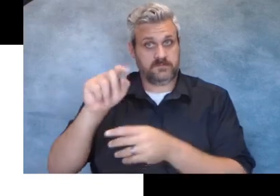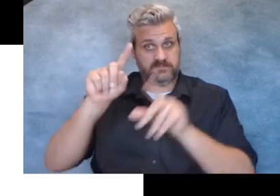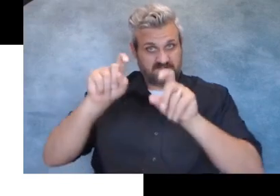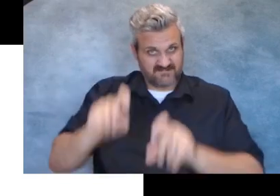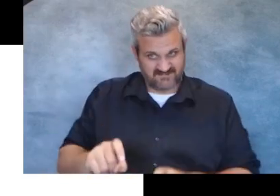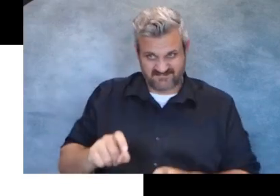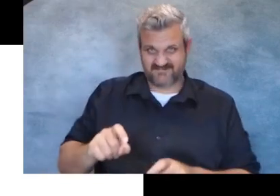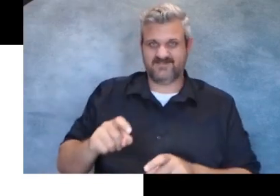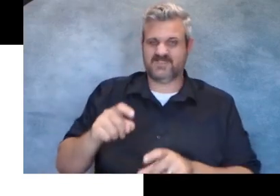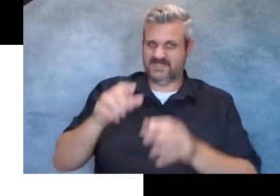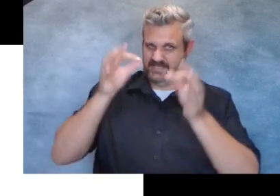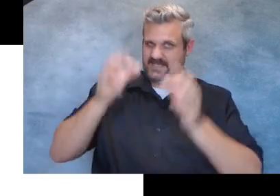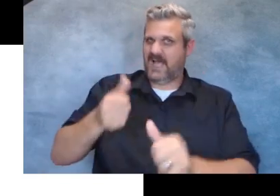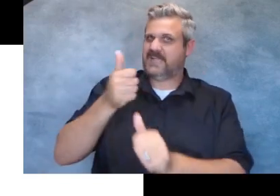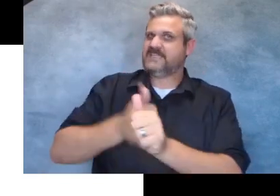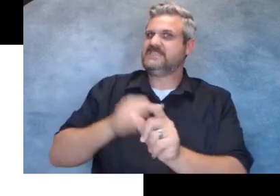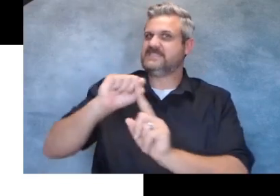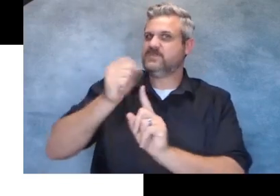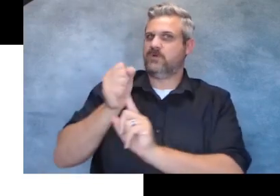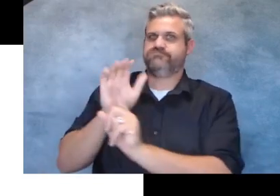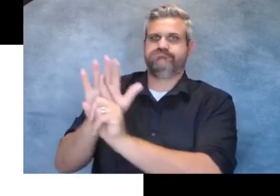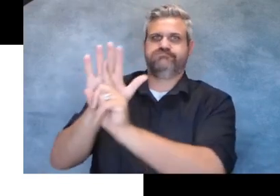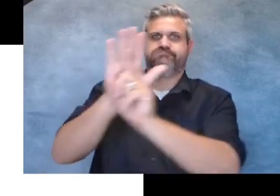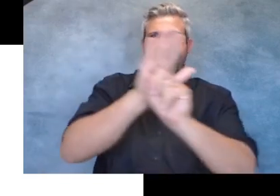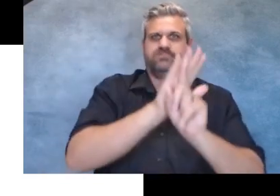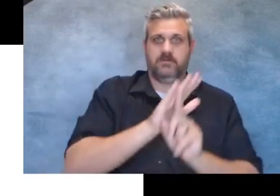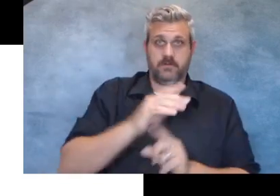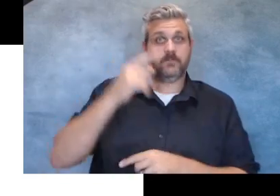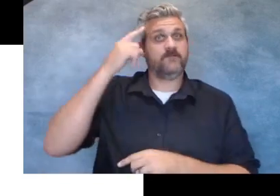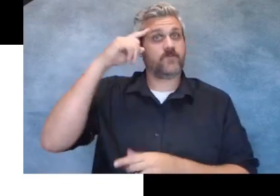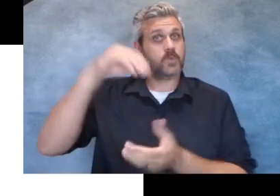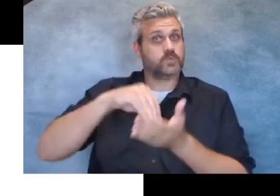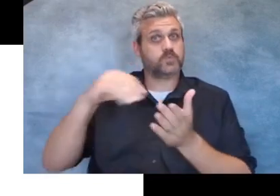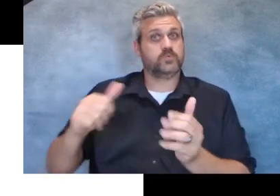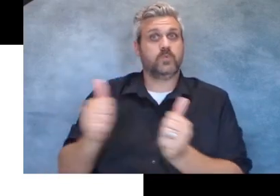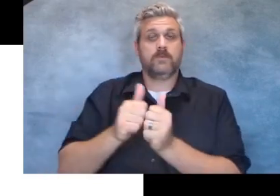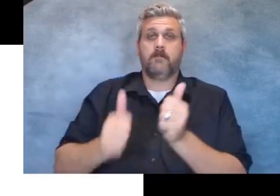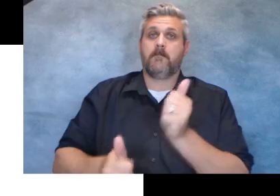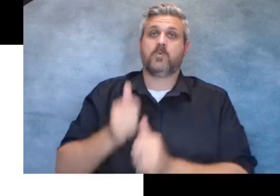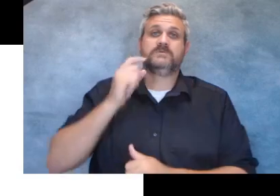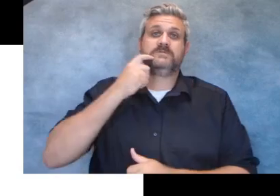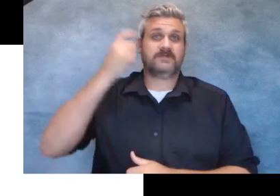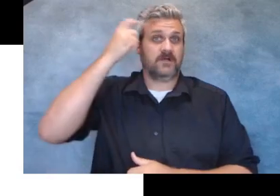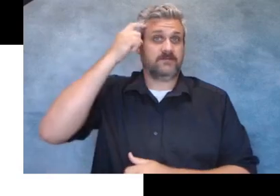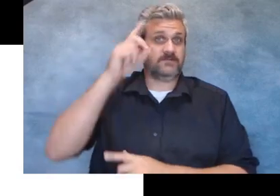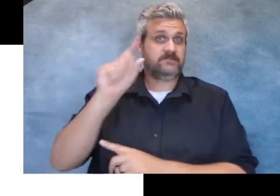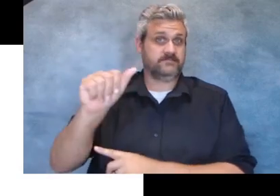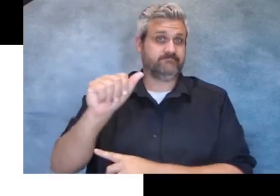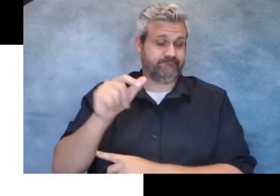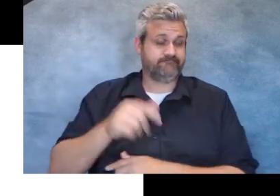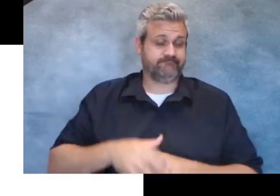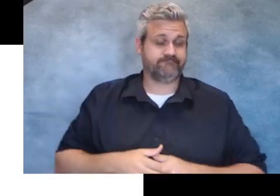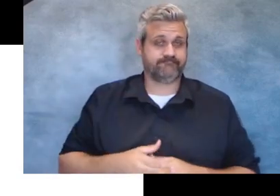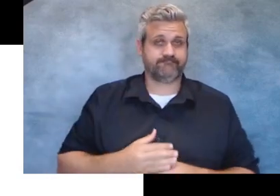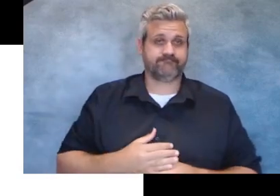on a case-by-case basis, but is only for students with the most significant cognitive disability.